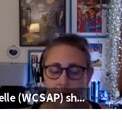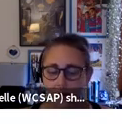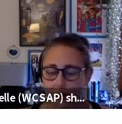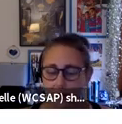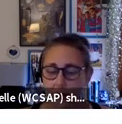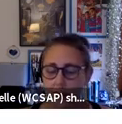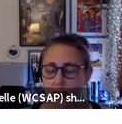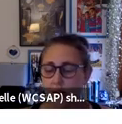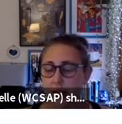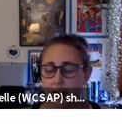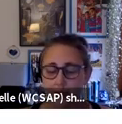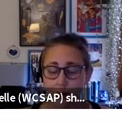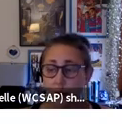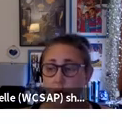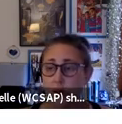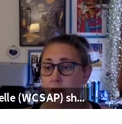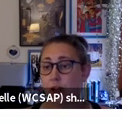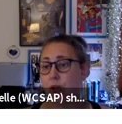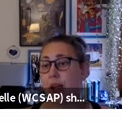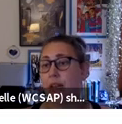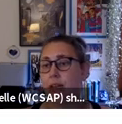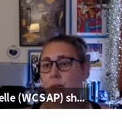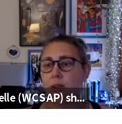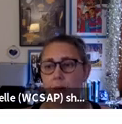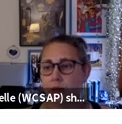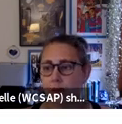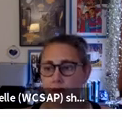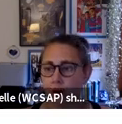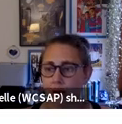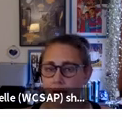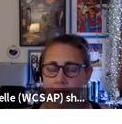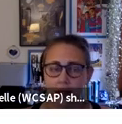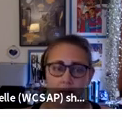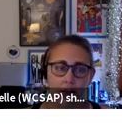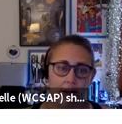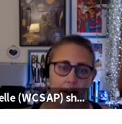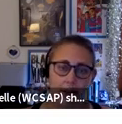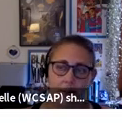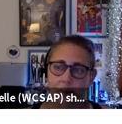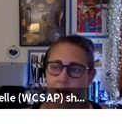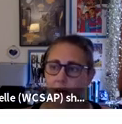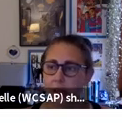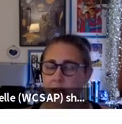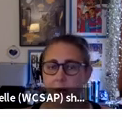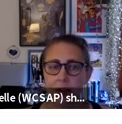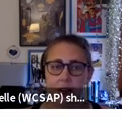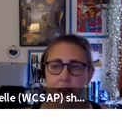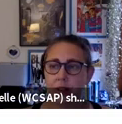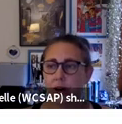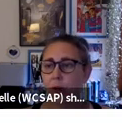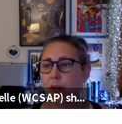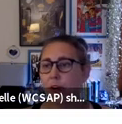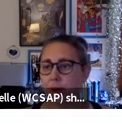And getting to know the survivors, their needs, their goals, their strengths, what their resources are already. You know, I mean, you don't want to